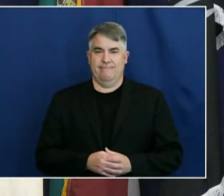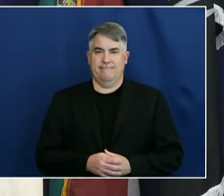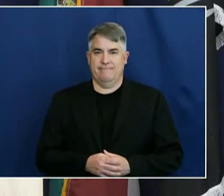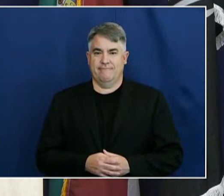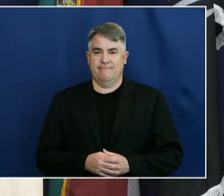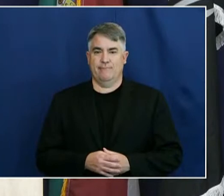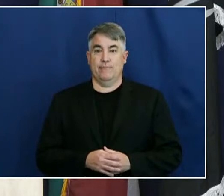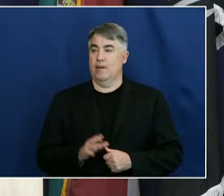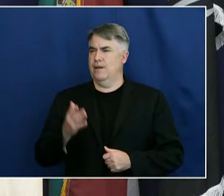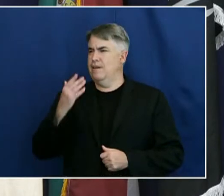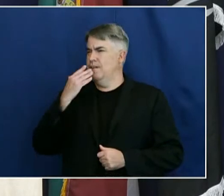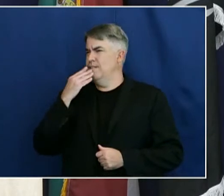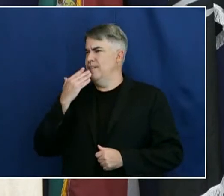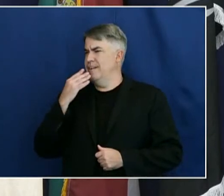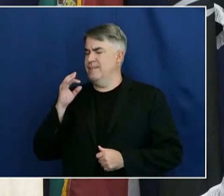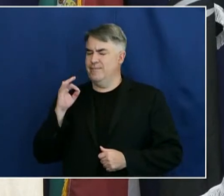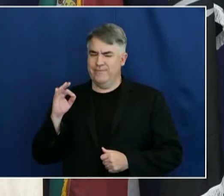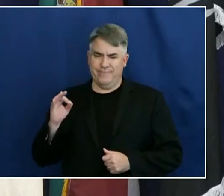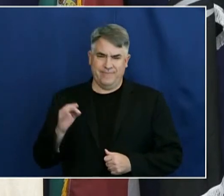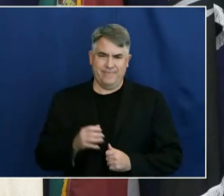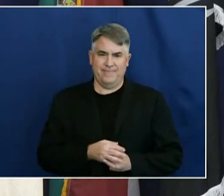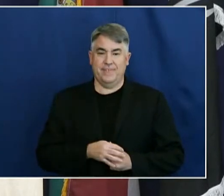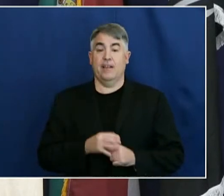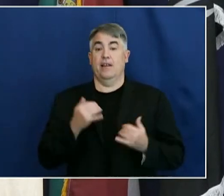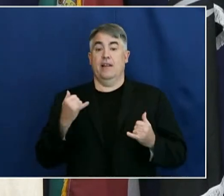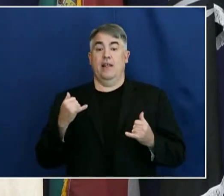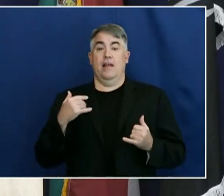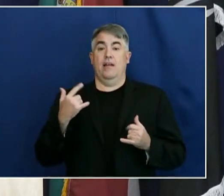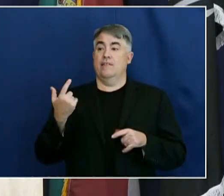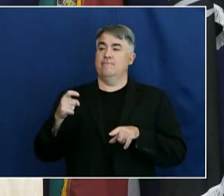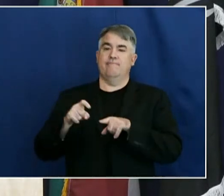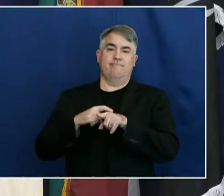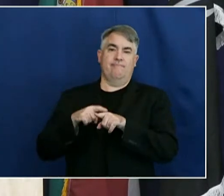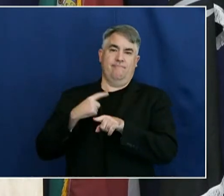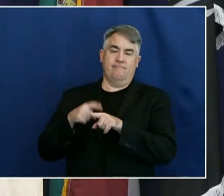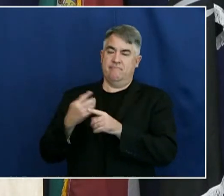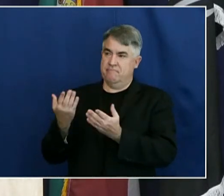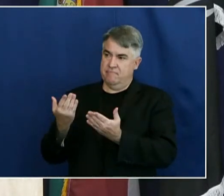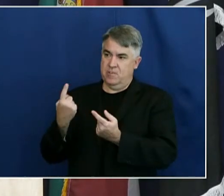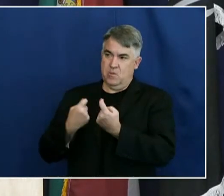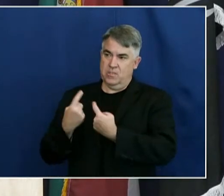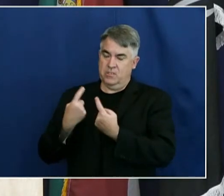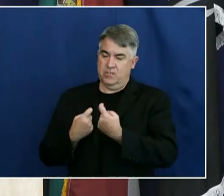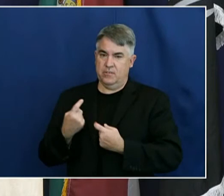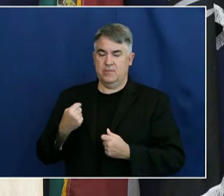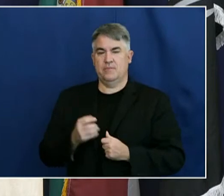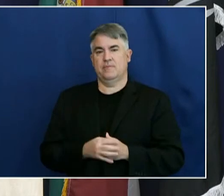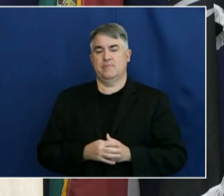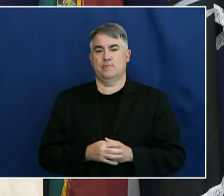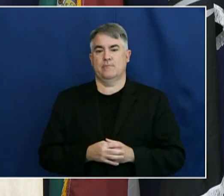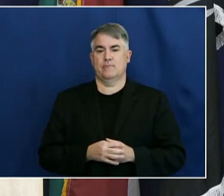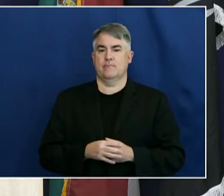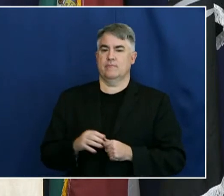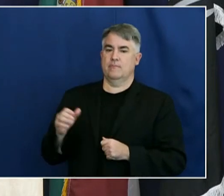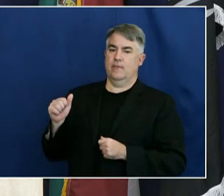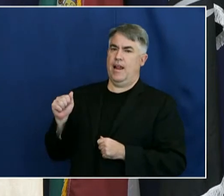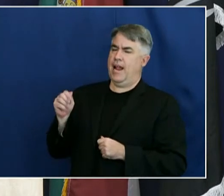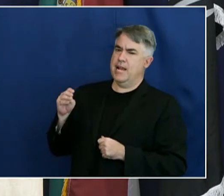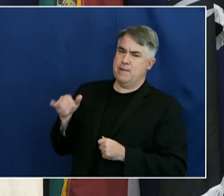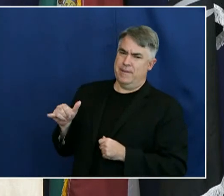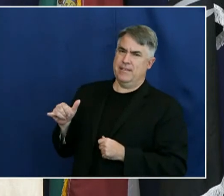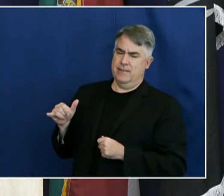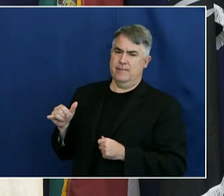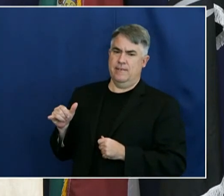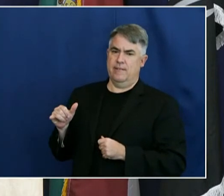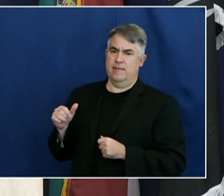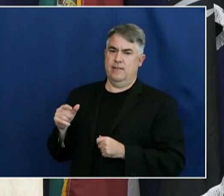Thank you, Supervisor Vargas. We'll now go to our call-in questions. Our first call is from Amy Taxon with the